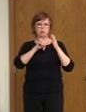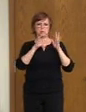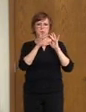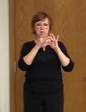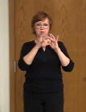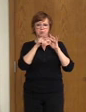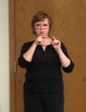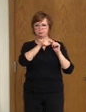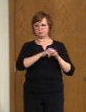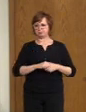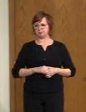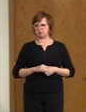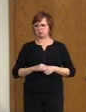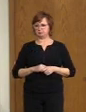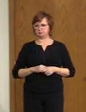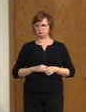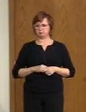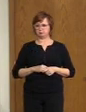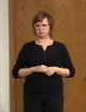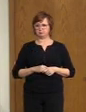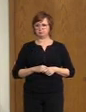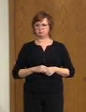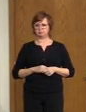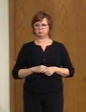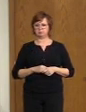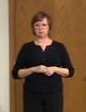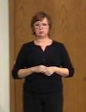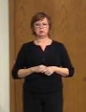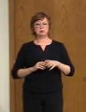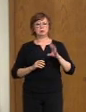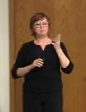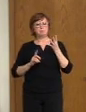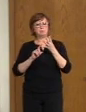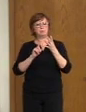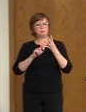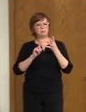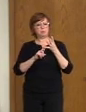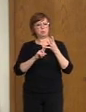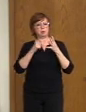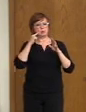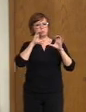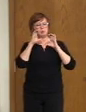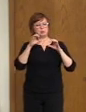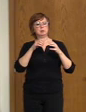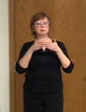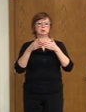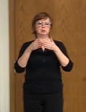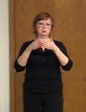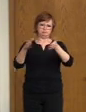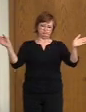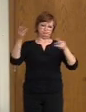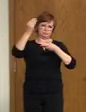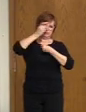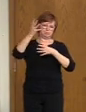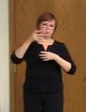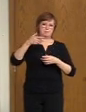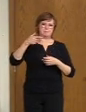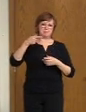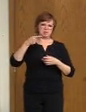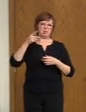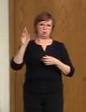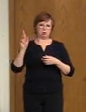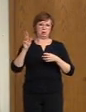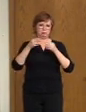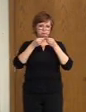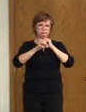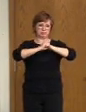The campaign also includes a significant public relations campaign. We want to make sure people are aware of the importance of getting vaccinated.